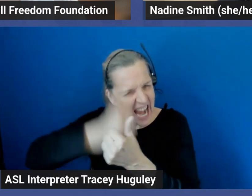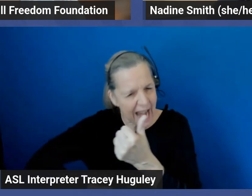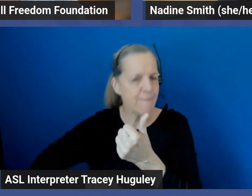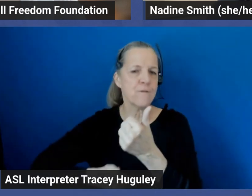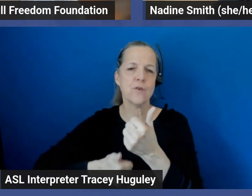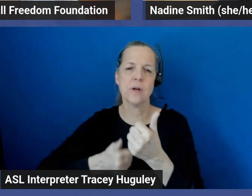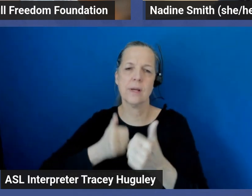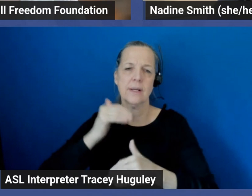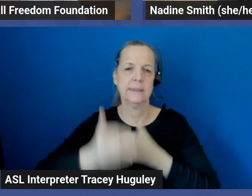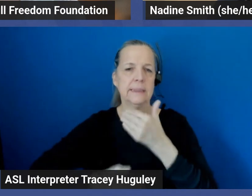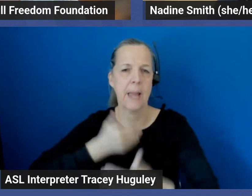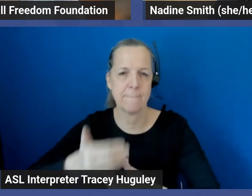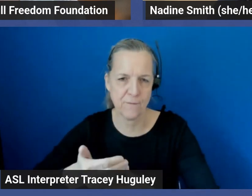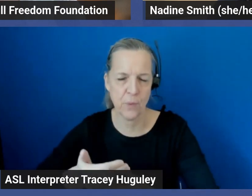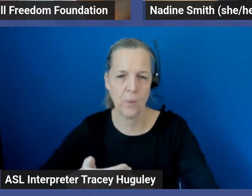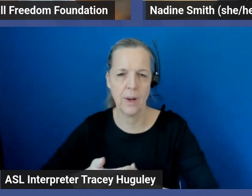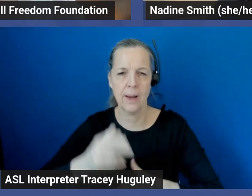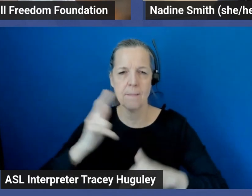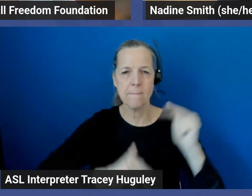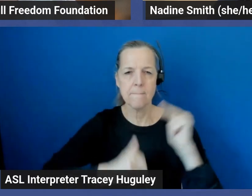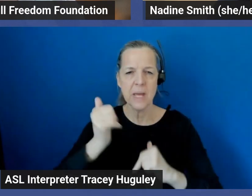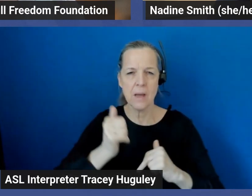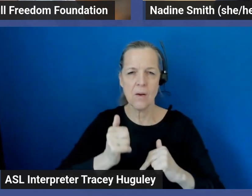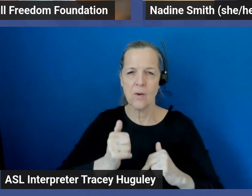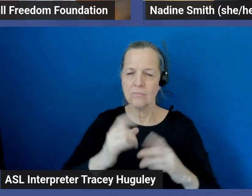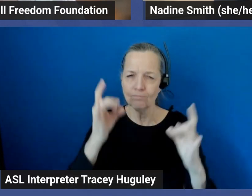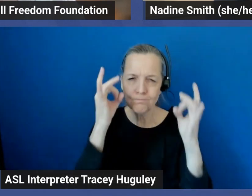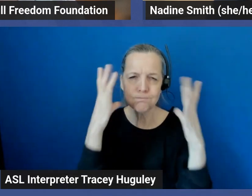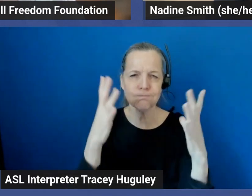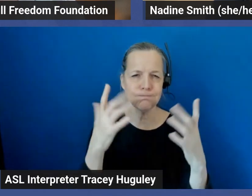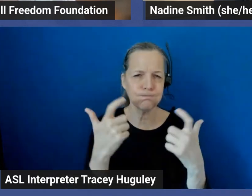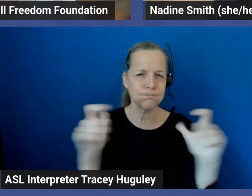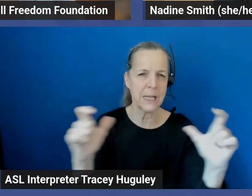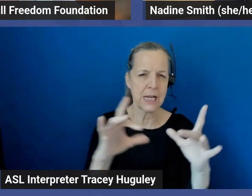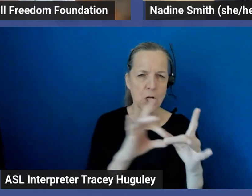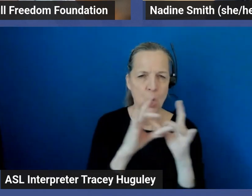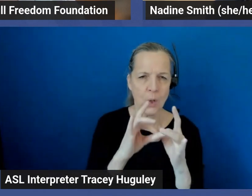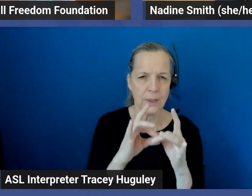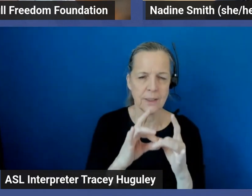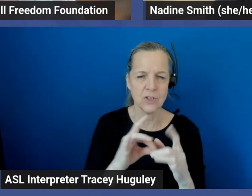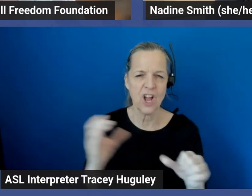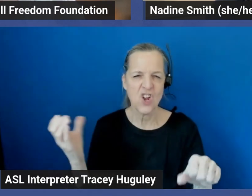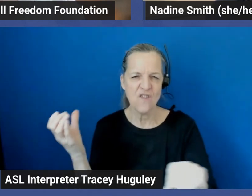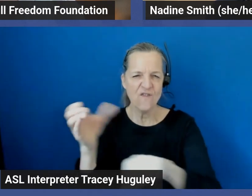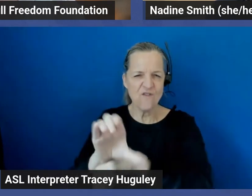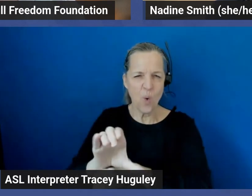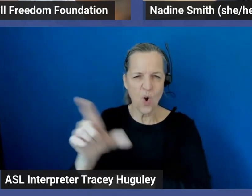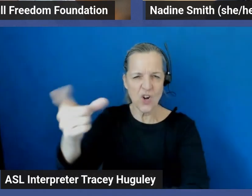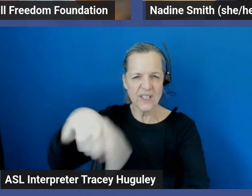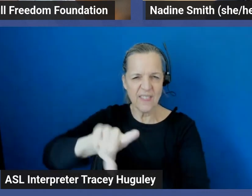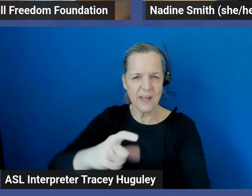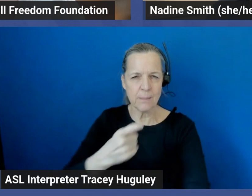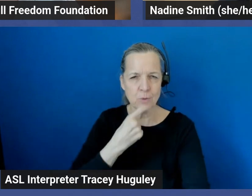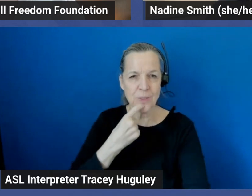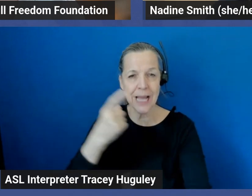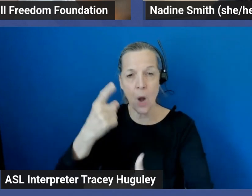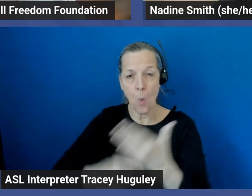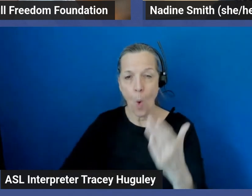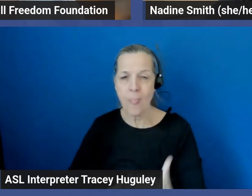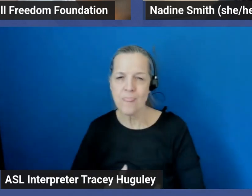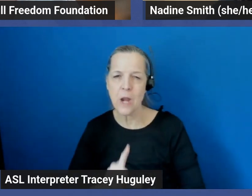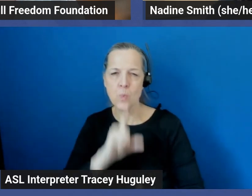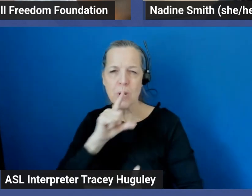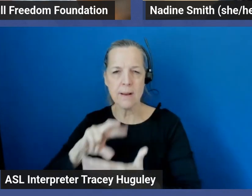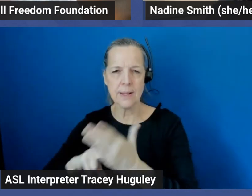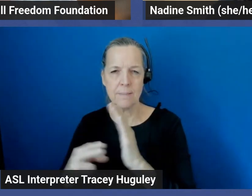them every step of the way, build an unprecedented coalition, and force them to say out loud the thing that they want to imply. And I call